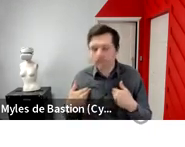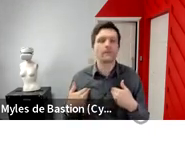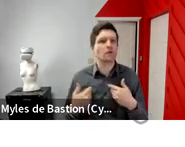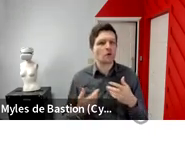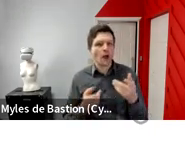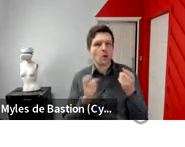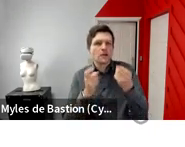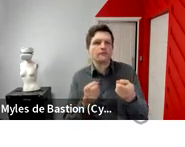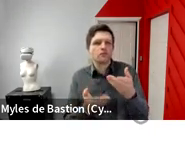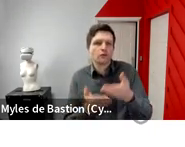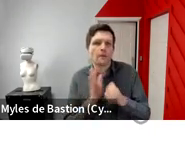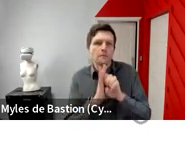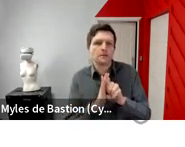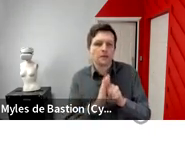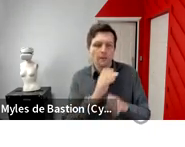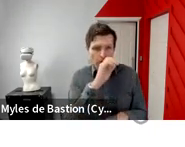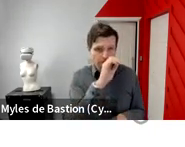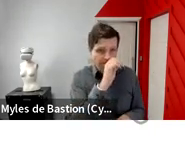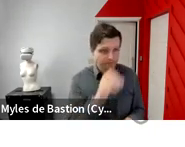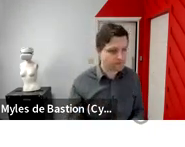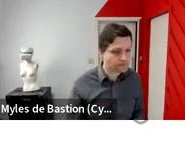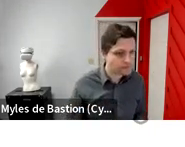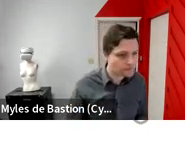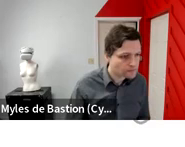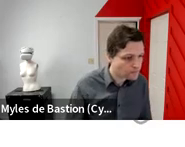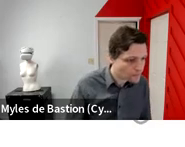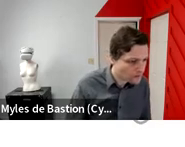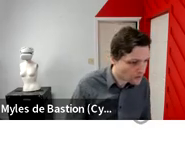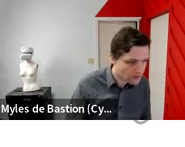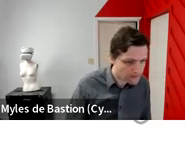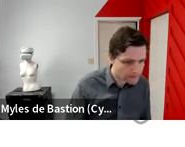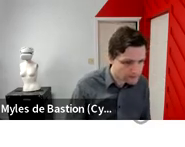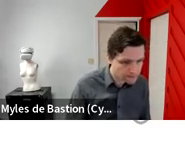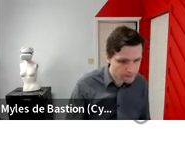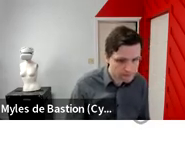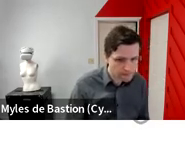ask what access challenges you actually have. And I'll give you some examples here.